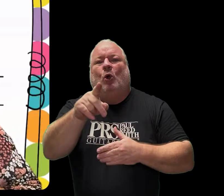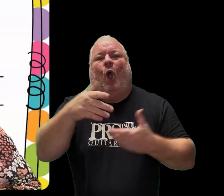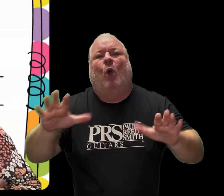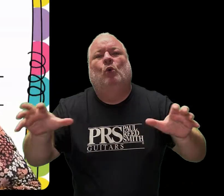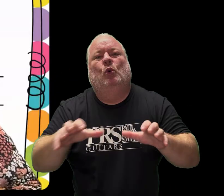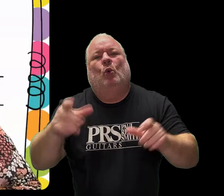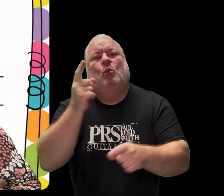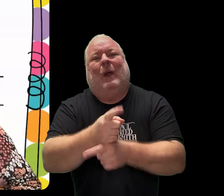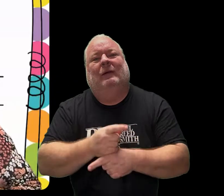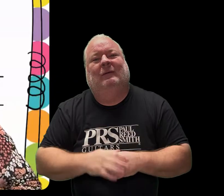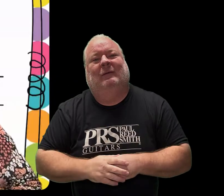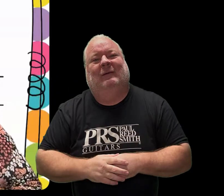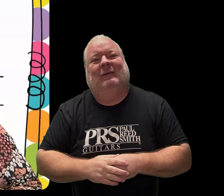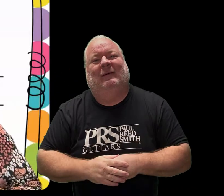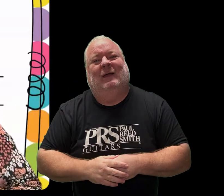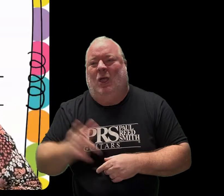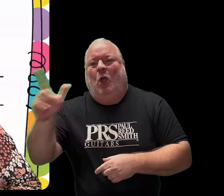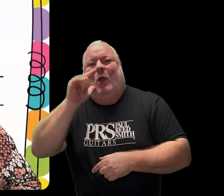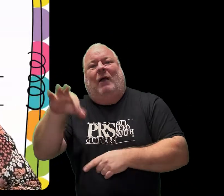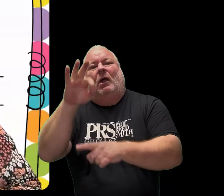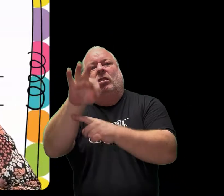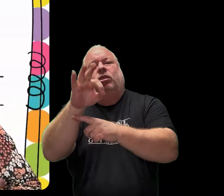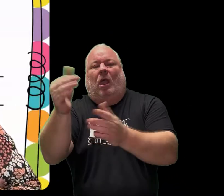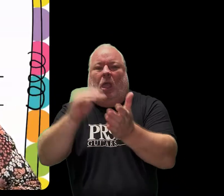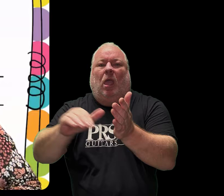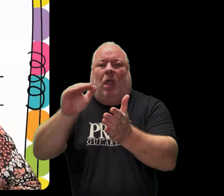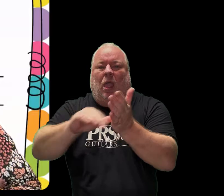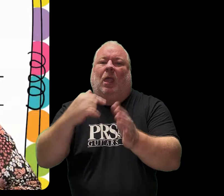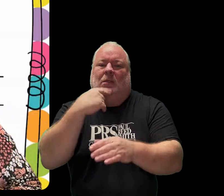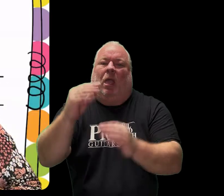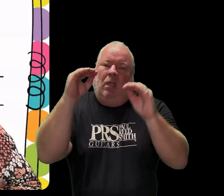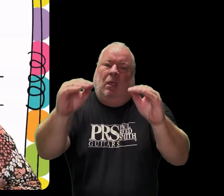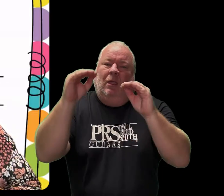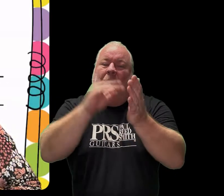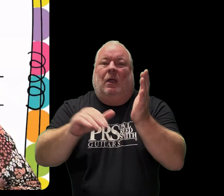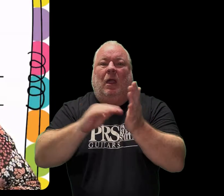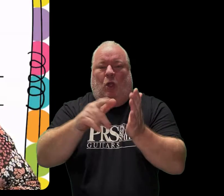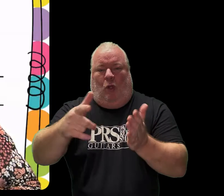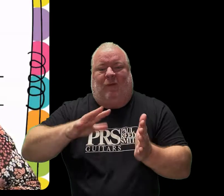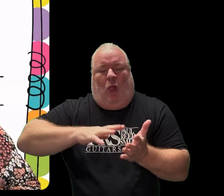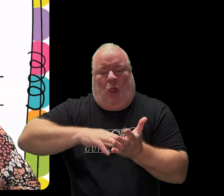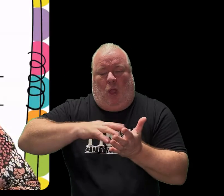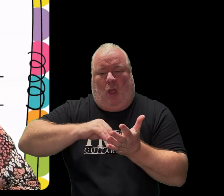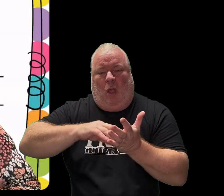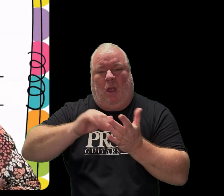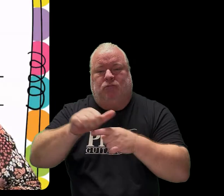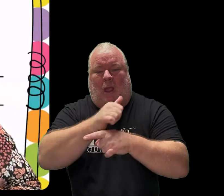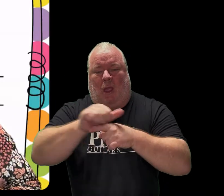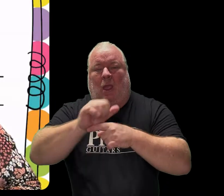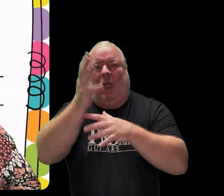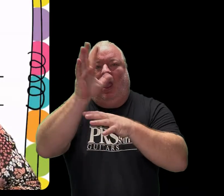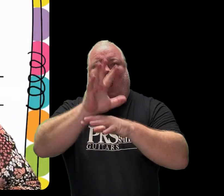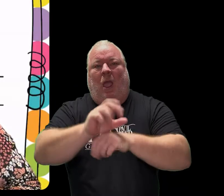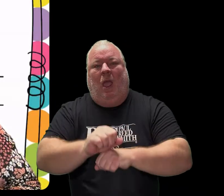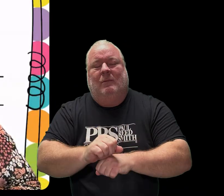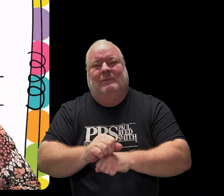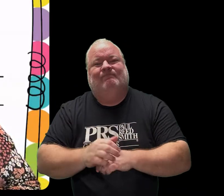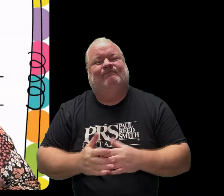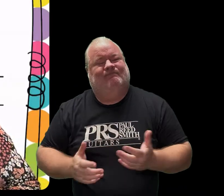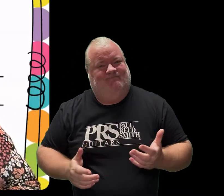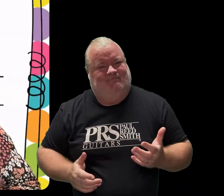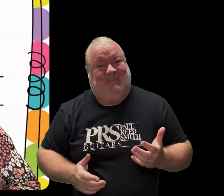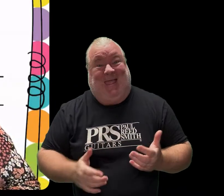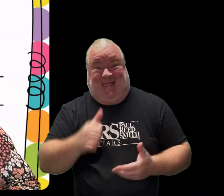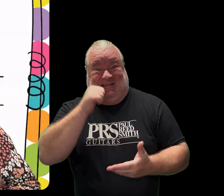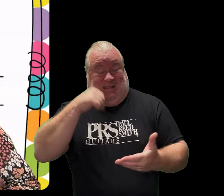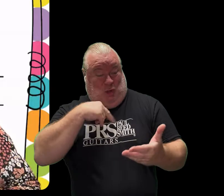for your own behavior. And I have to tell you, sixth grade, that what I read yesterday proves to